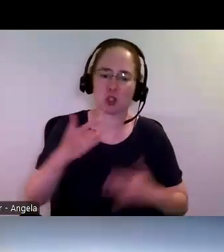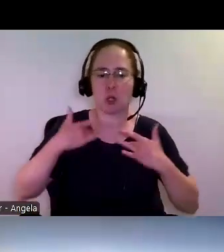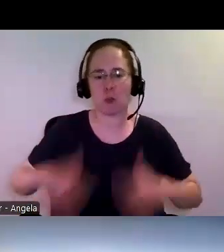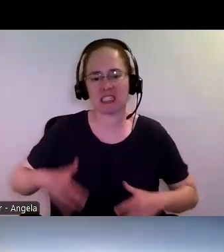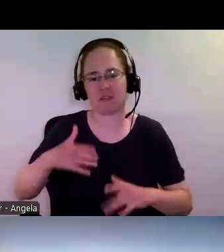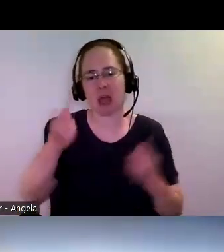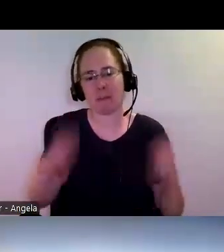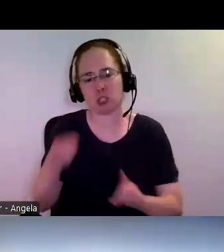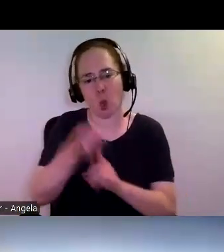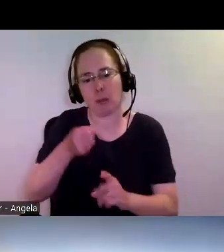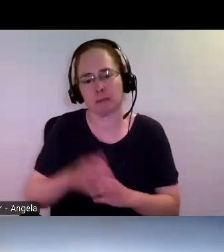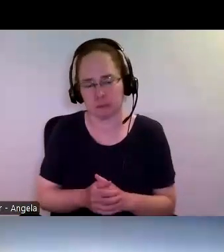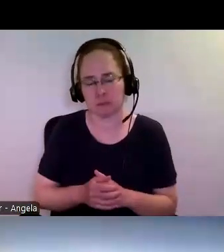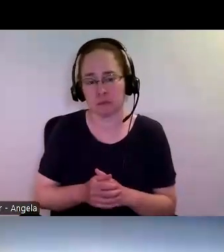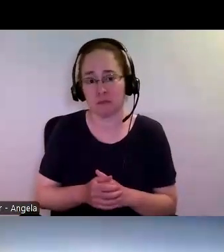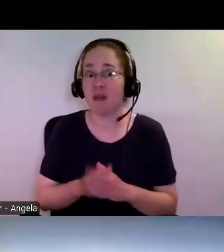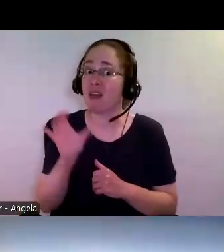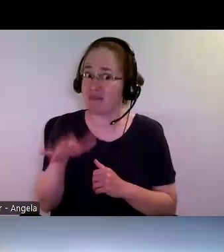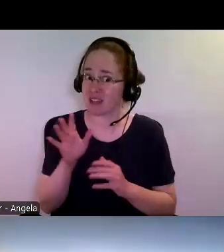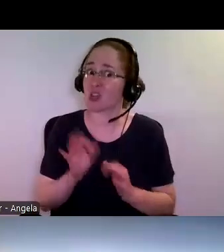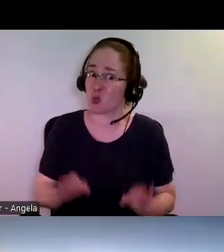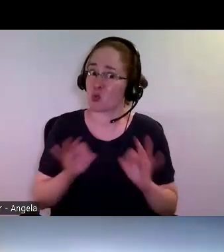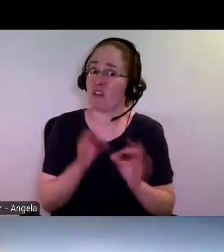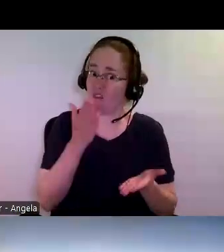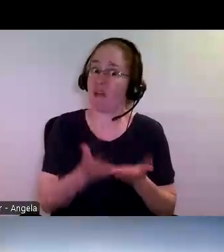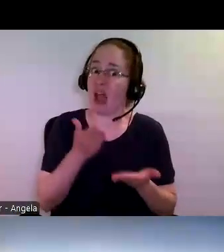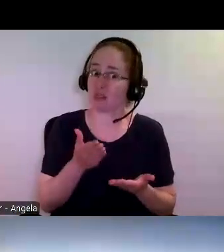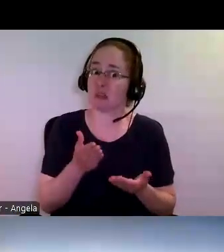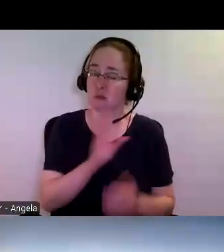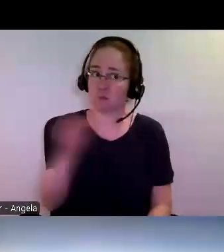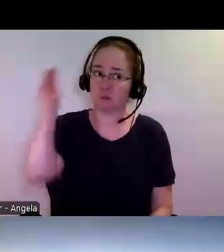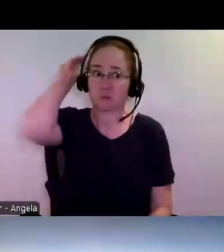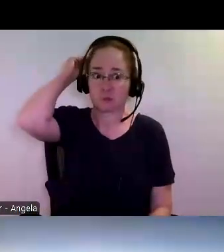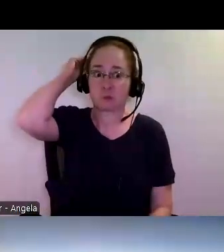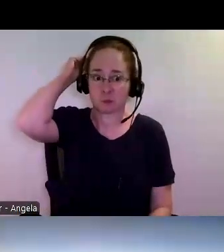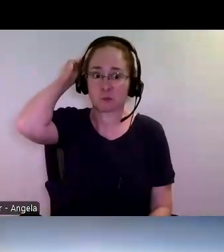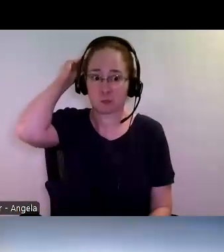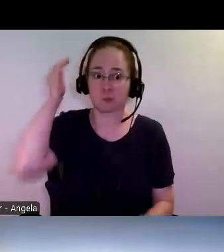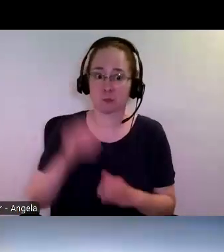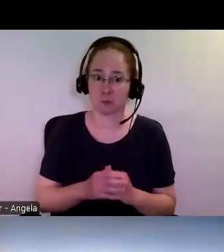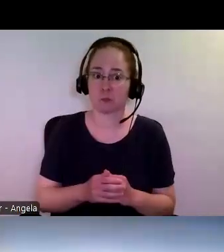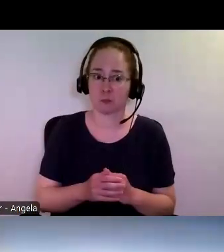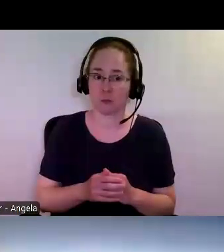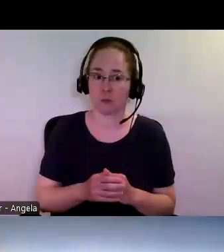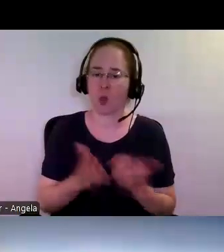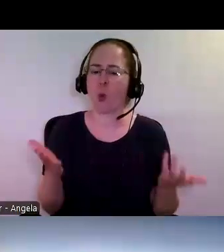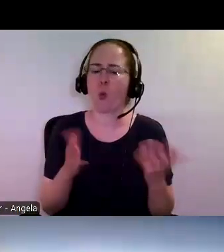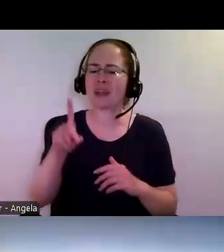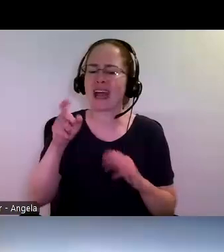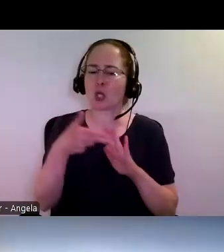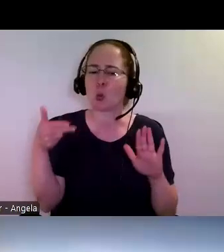episode. And that is a critical fact that I want you to keep at the back of your head in terms of what's the